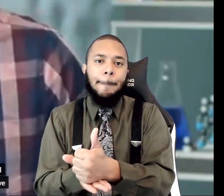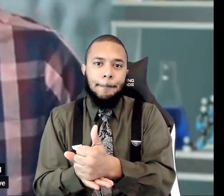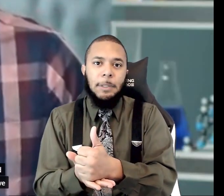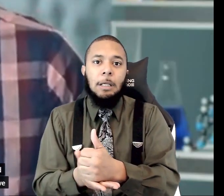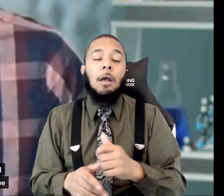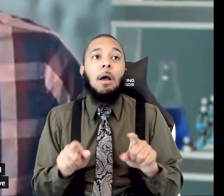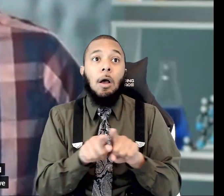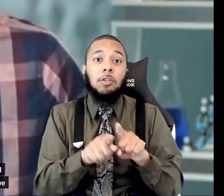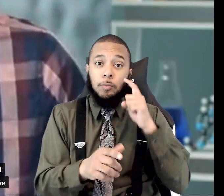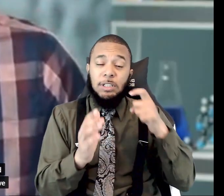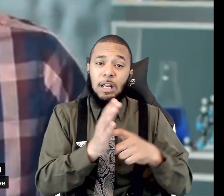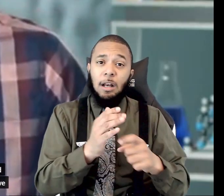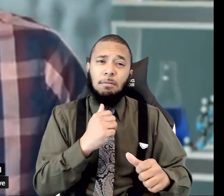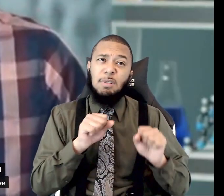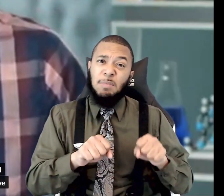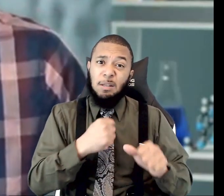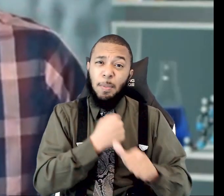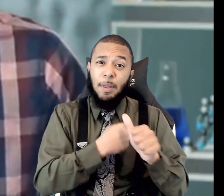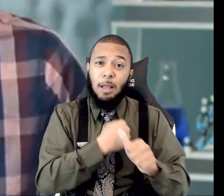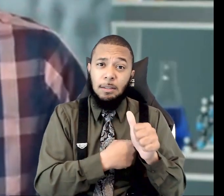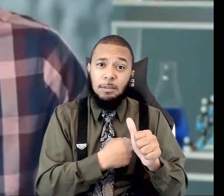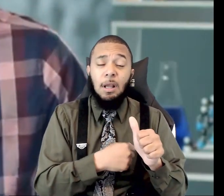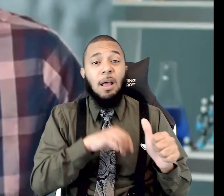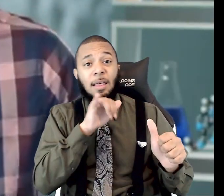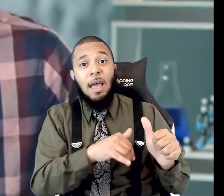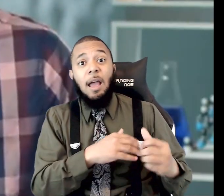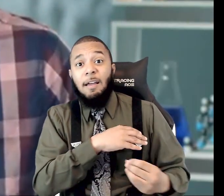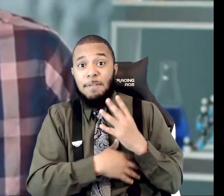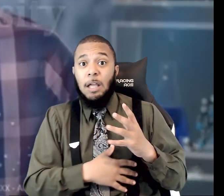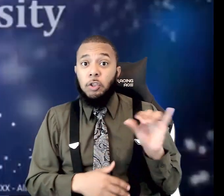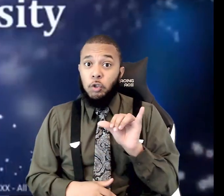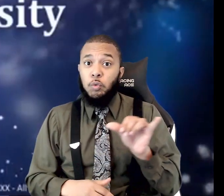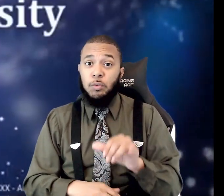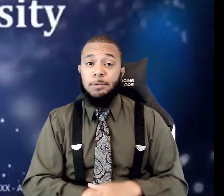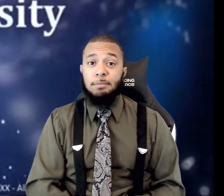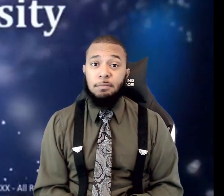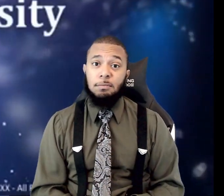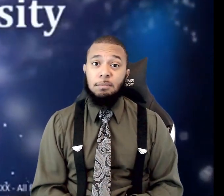potential threats are, and some of those potential threats have an impact on us as well.